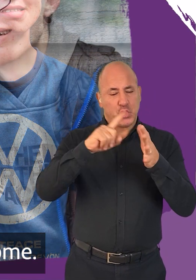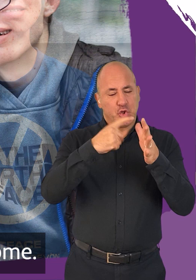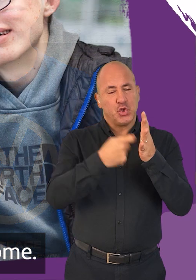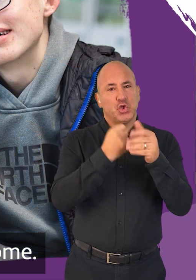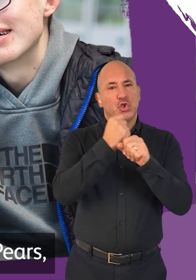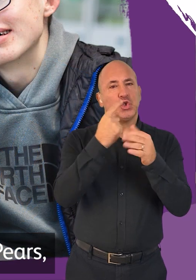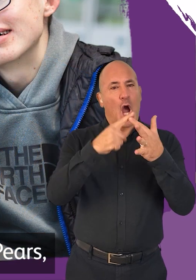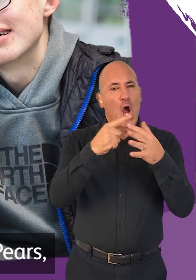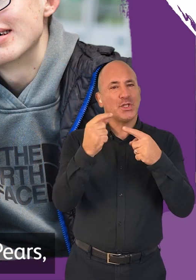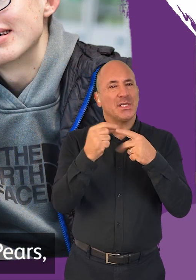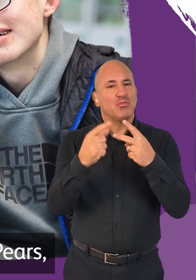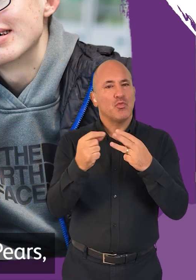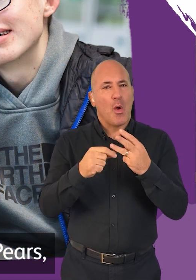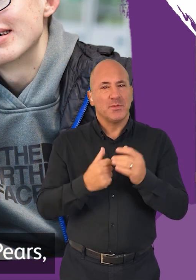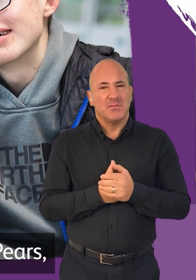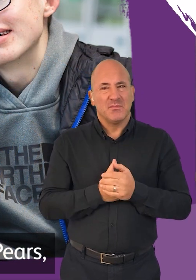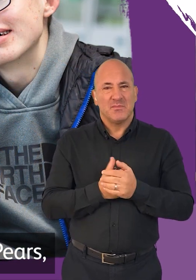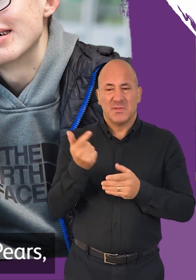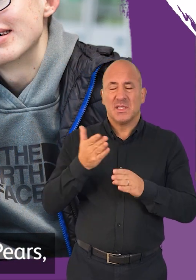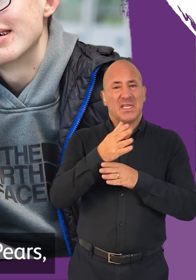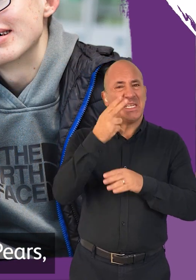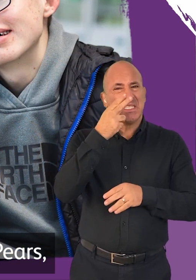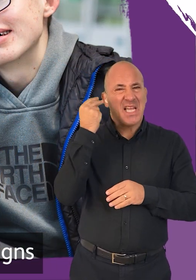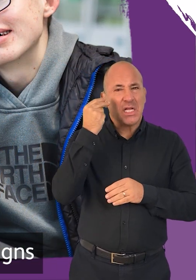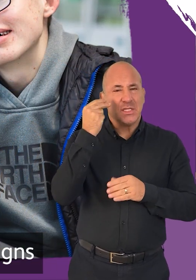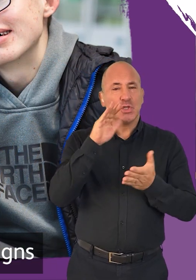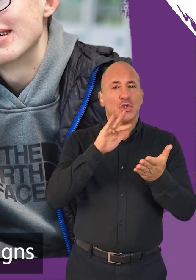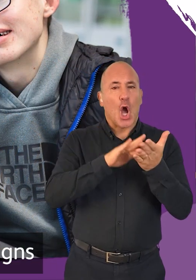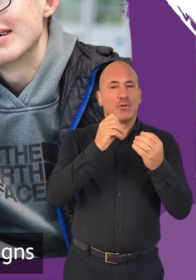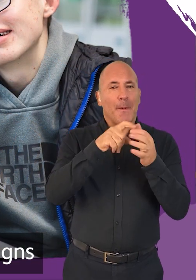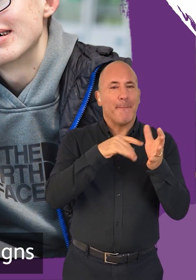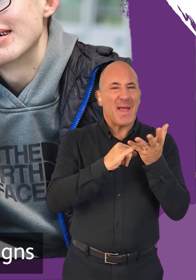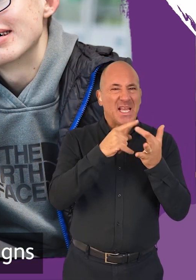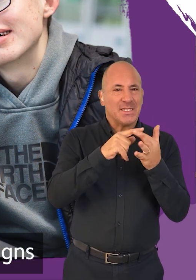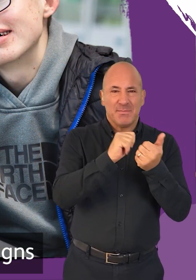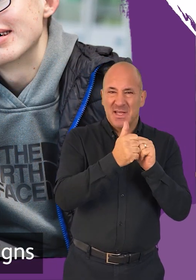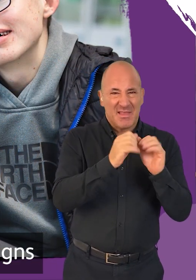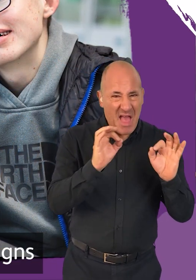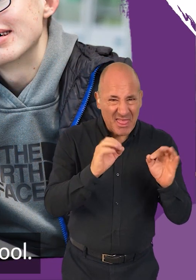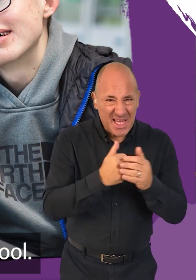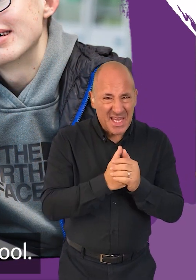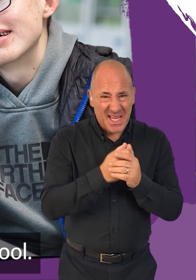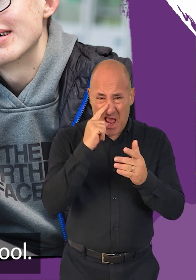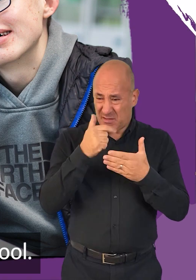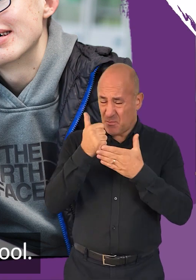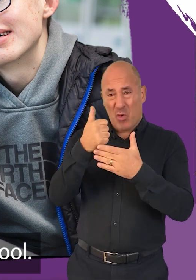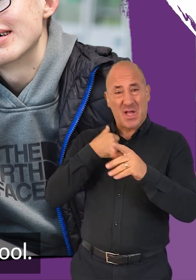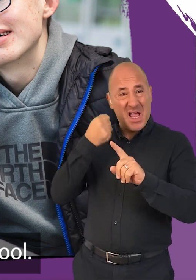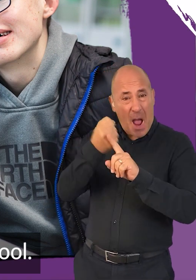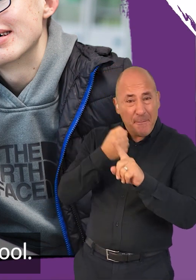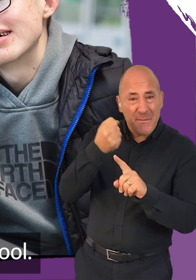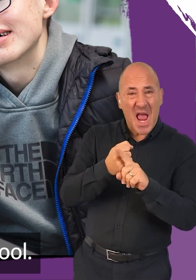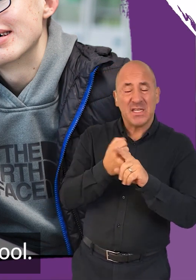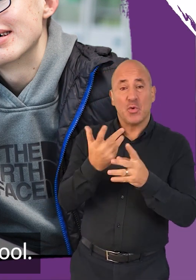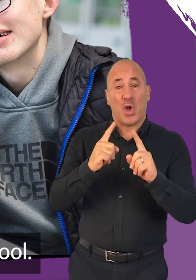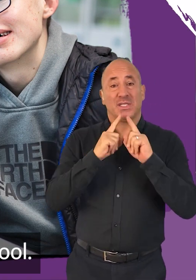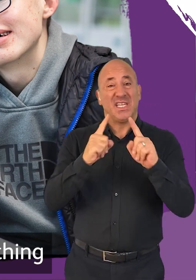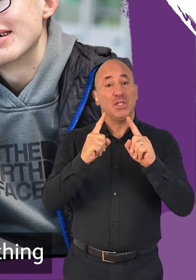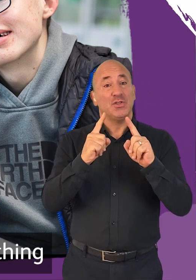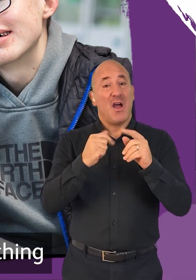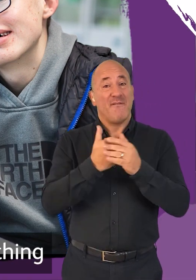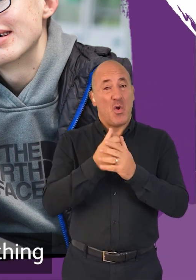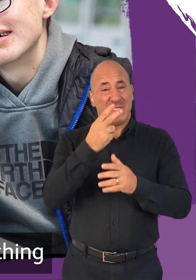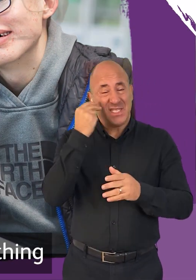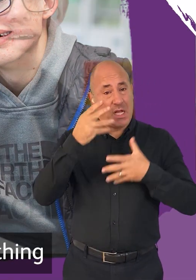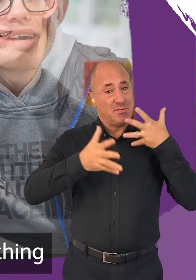syndrome. When George isn't at Sense Touch-Based Pairs, he can be found supporting our campaigns and being a teacher for Sense Sign School.